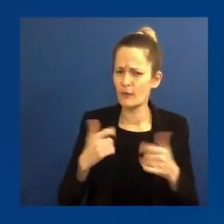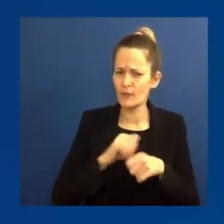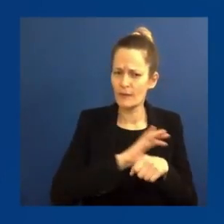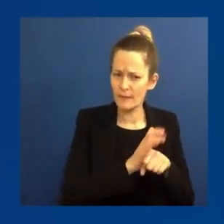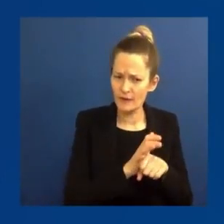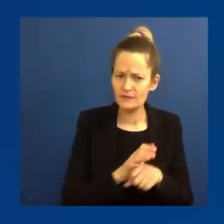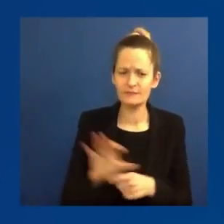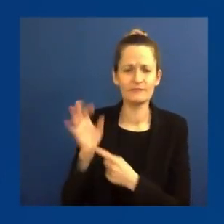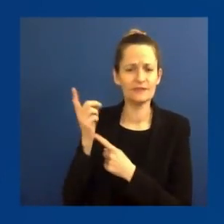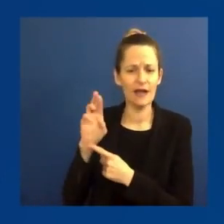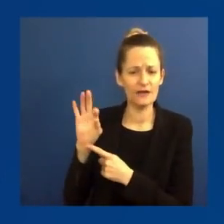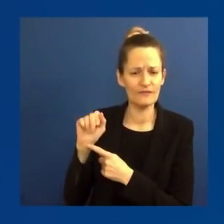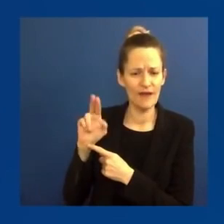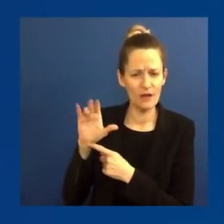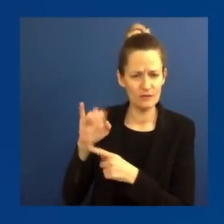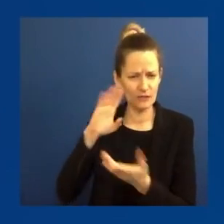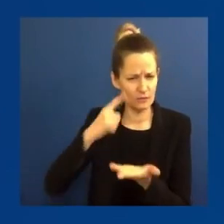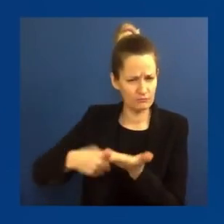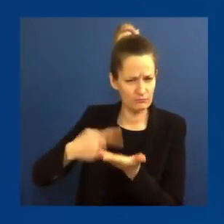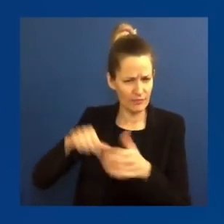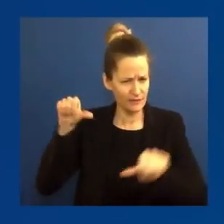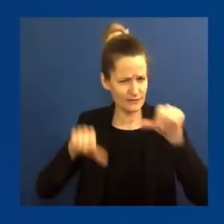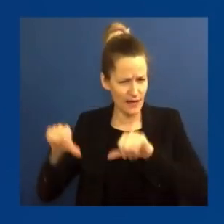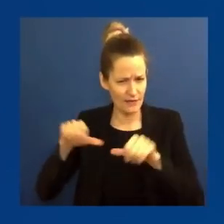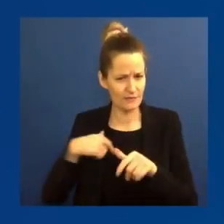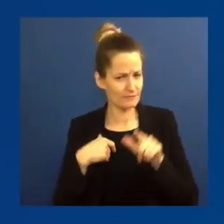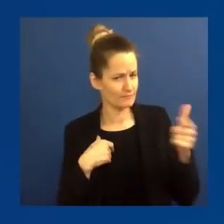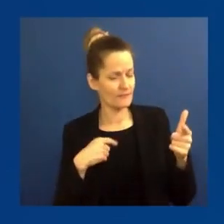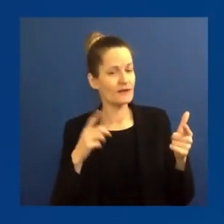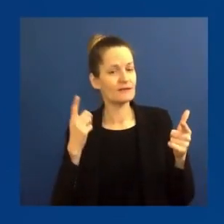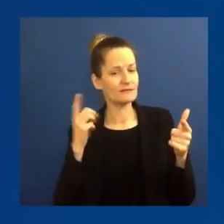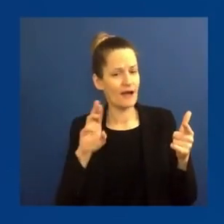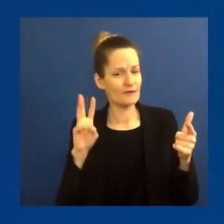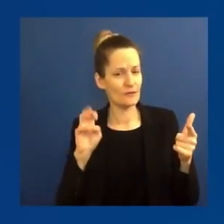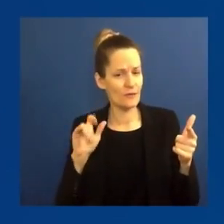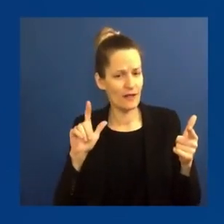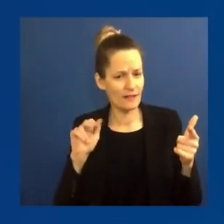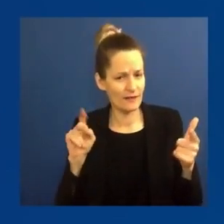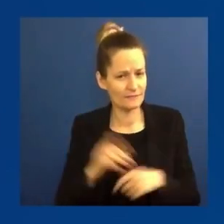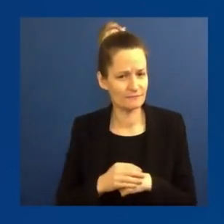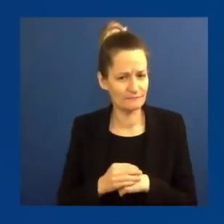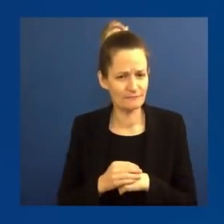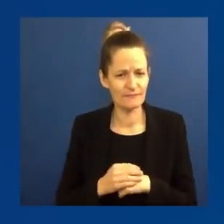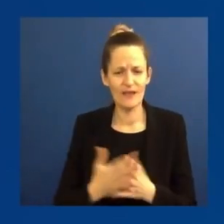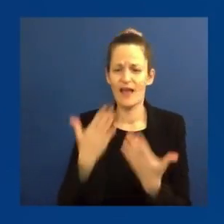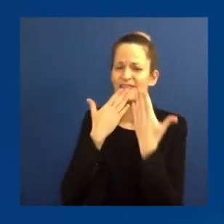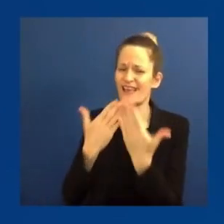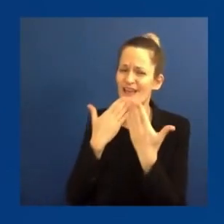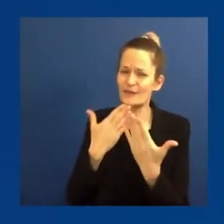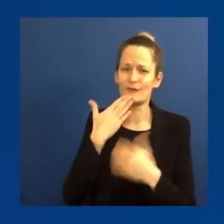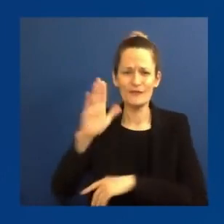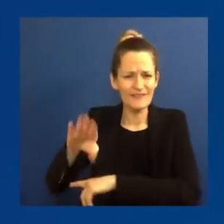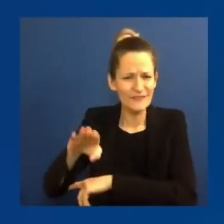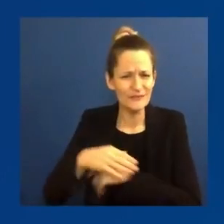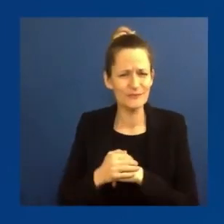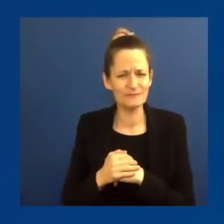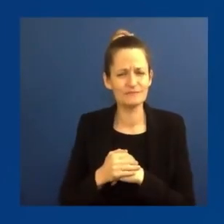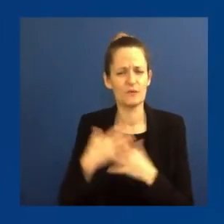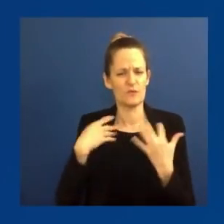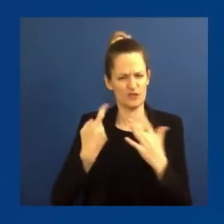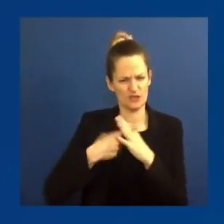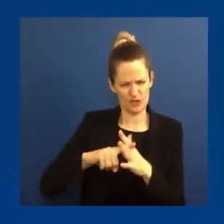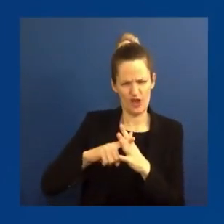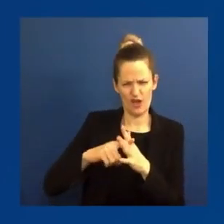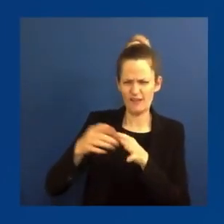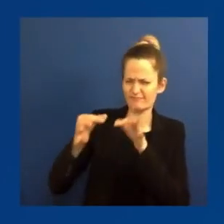Over to you, Dr. Walensky. Thank you, Jeff. Good afternoon. I'd like to start by walking you through today's data. The current